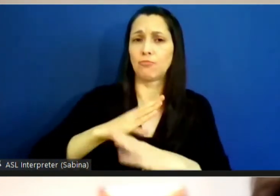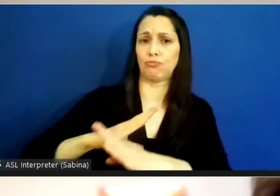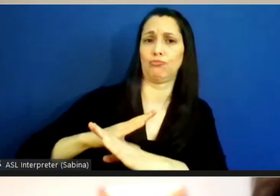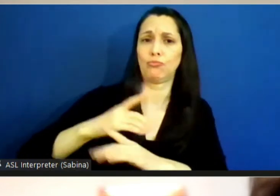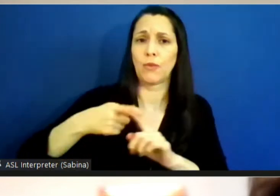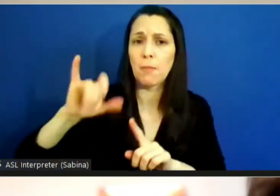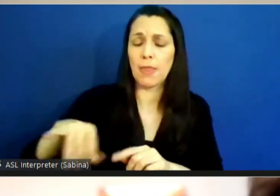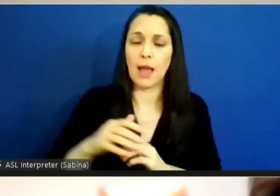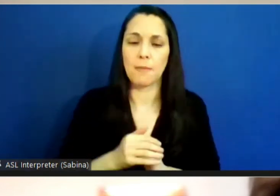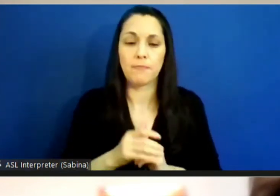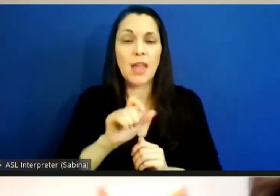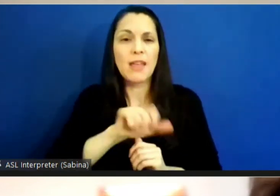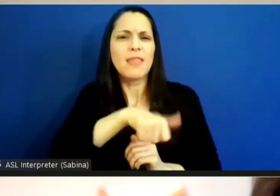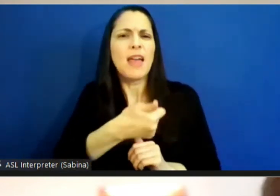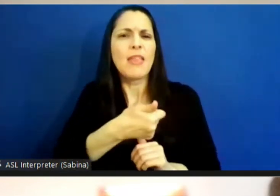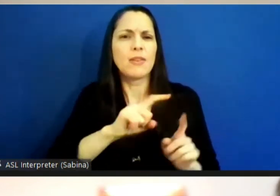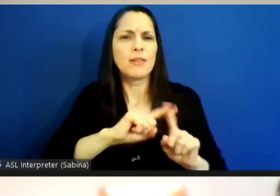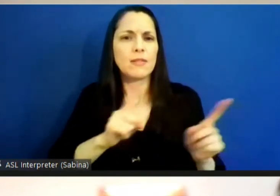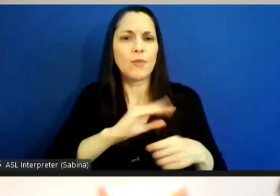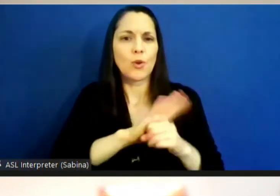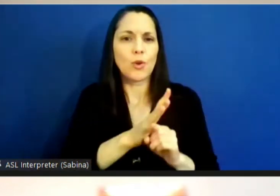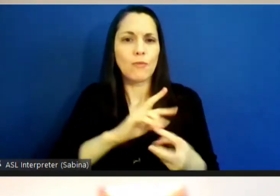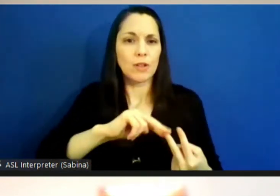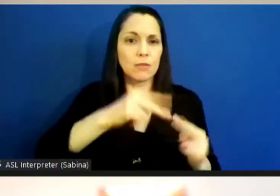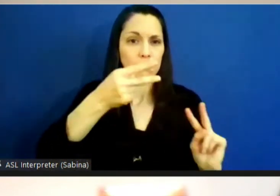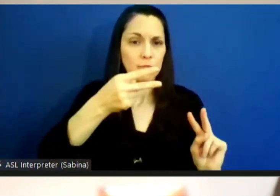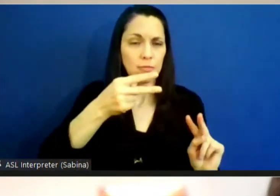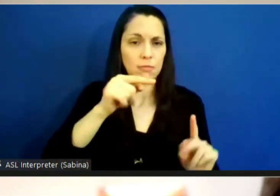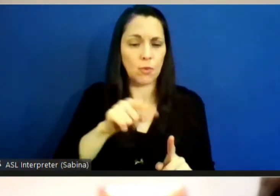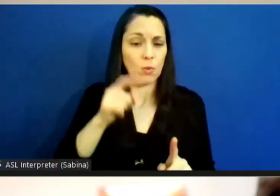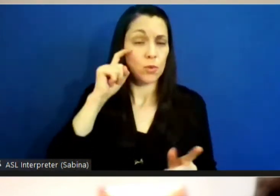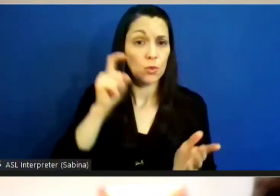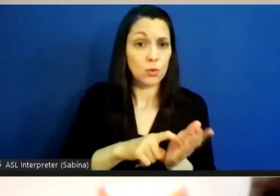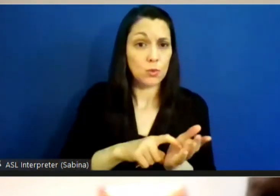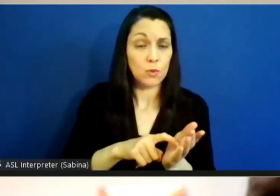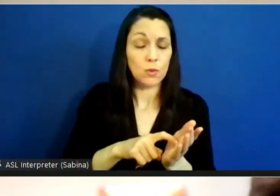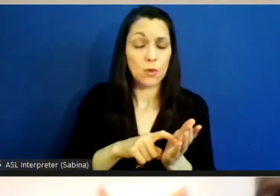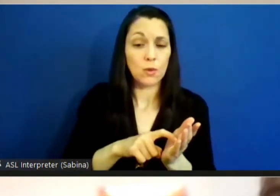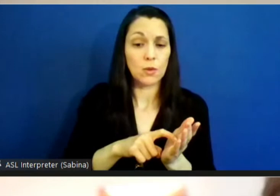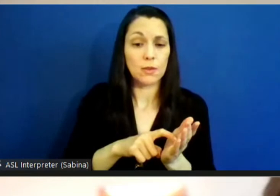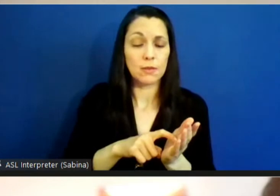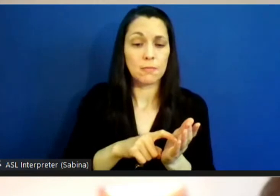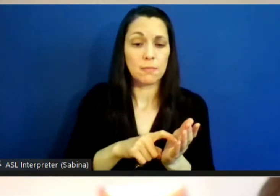other variant that has been seen in